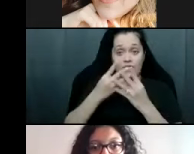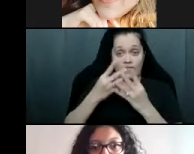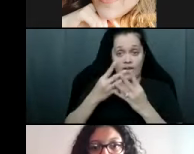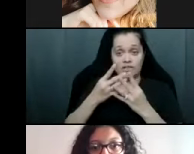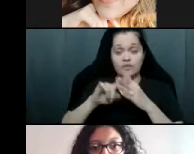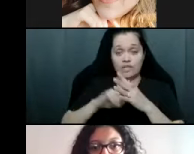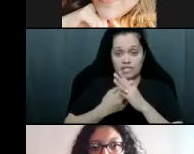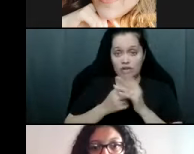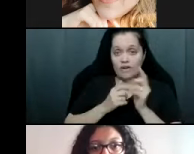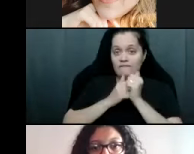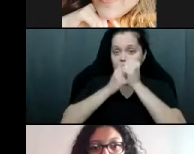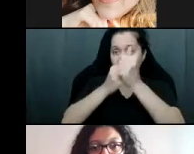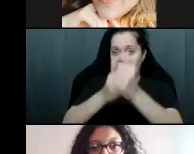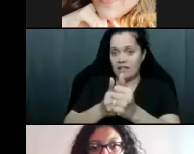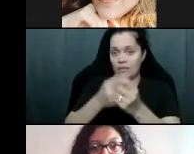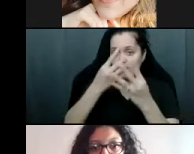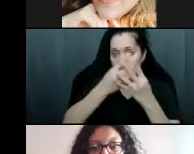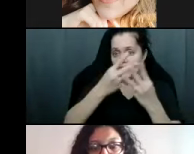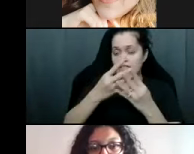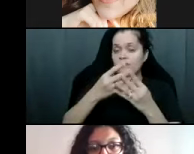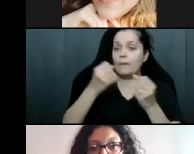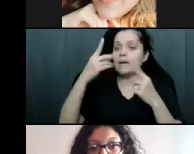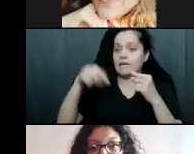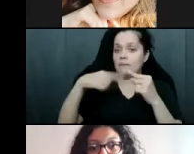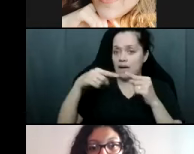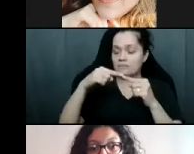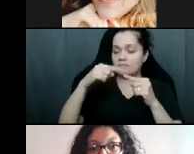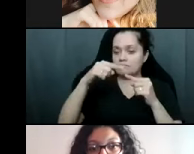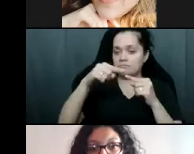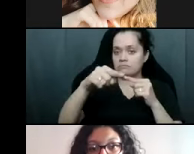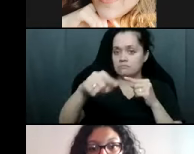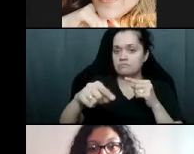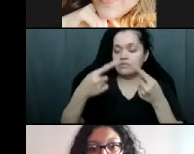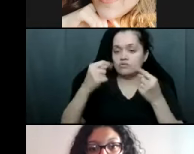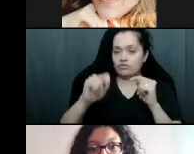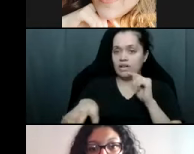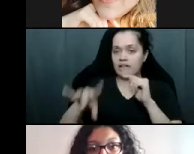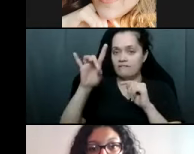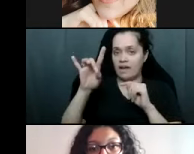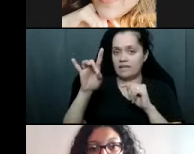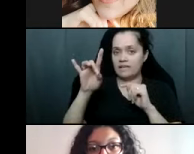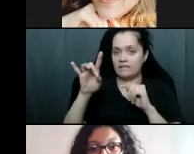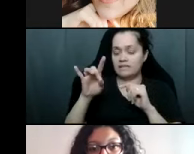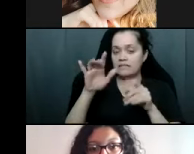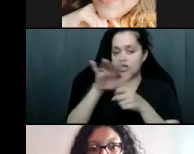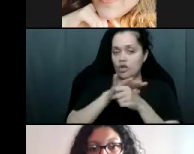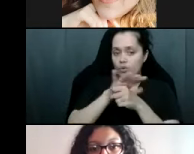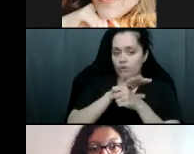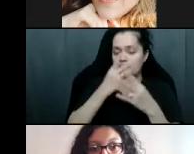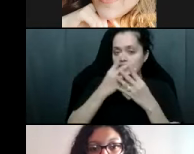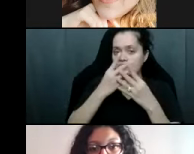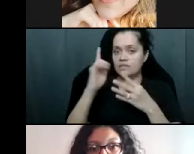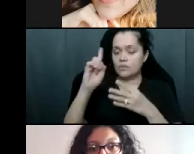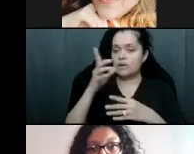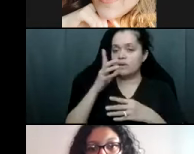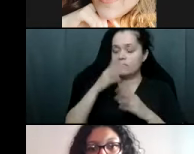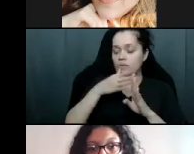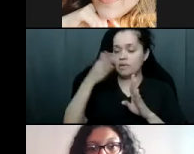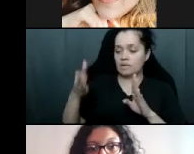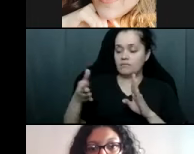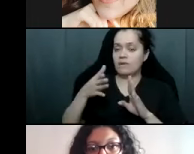started following the fence for miles and miles to try to find the location of the fence where they're next to where